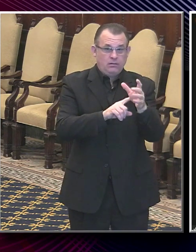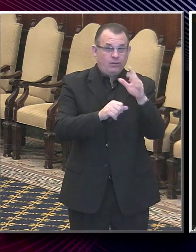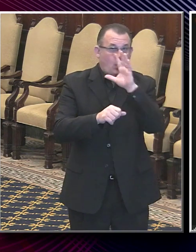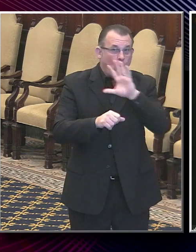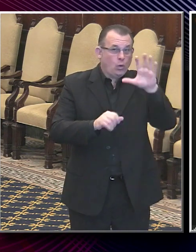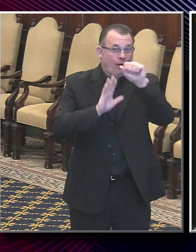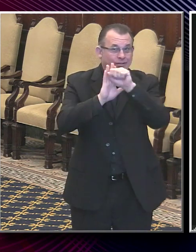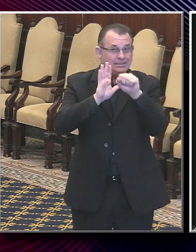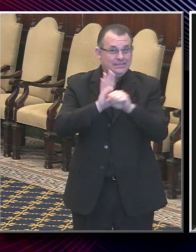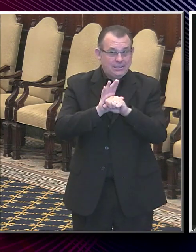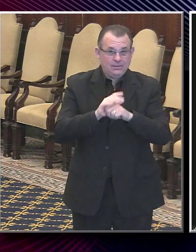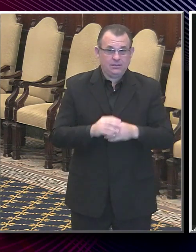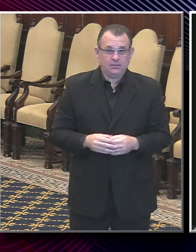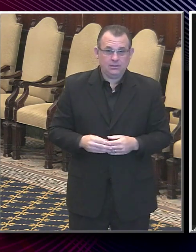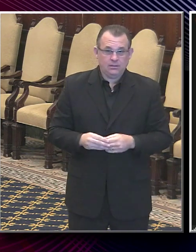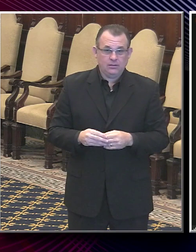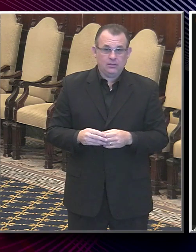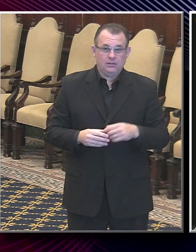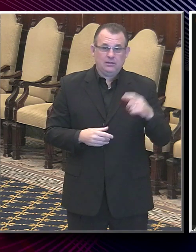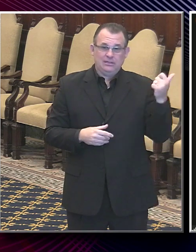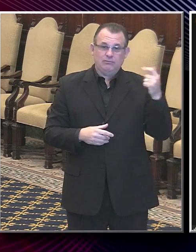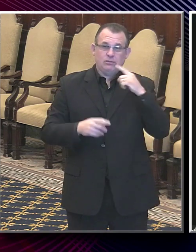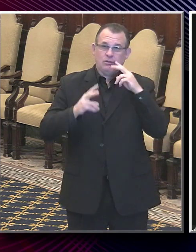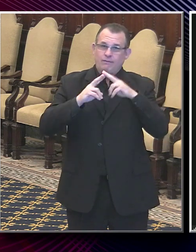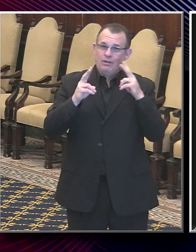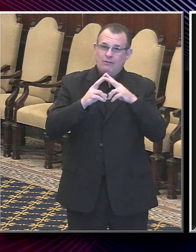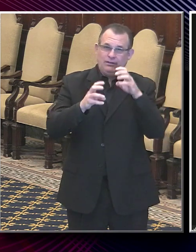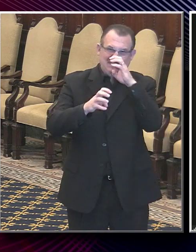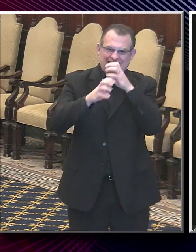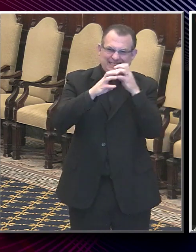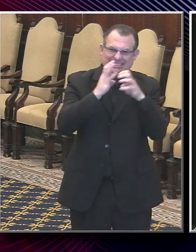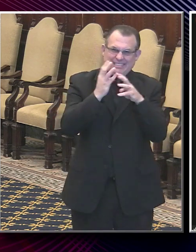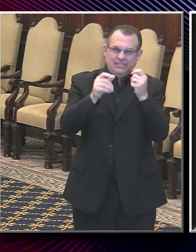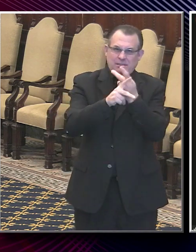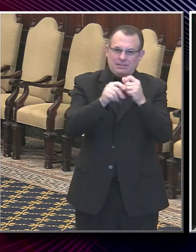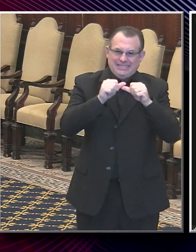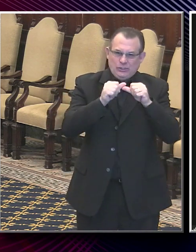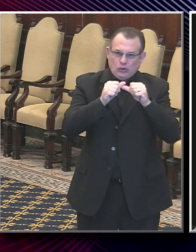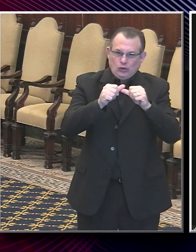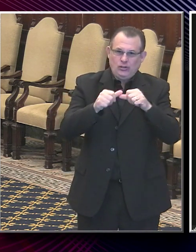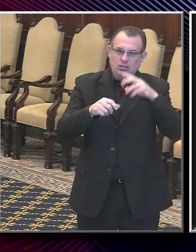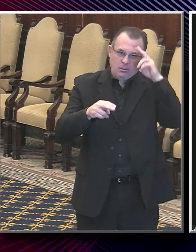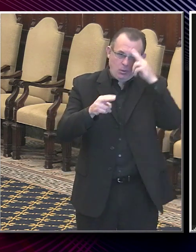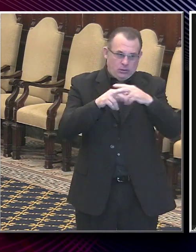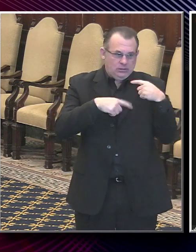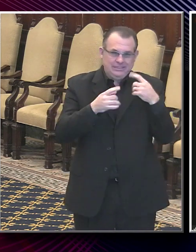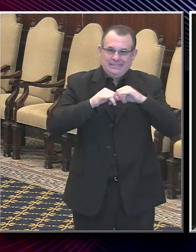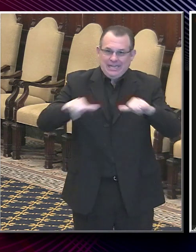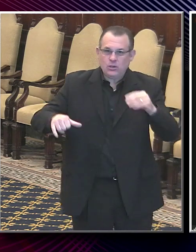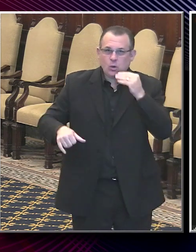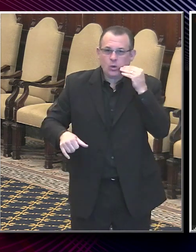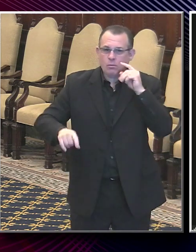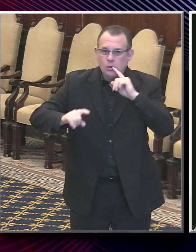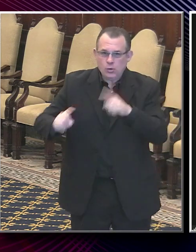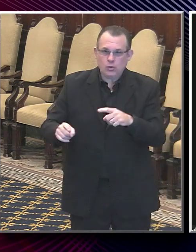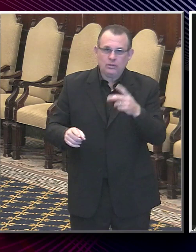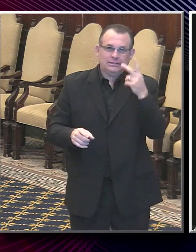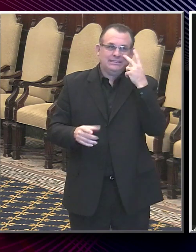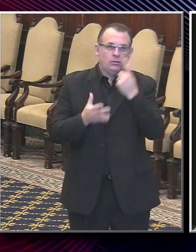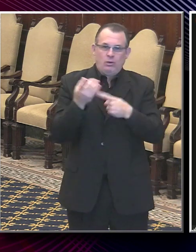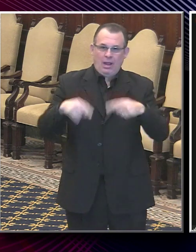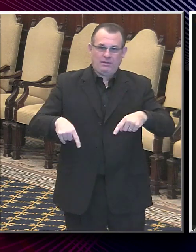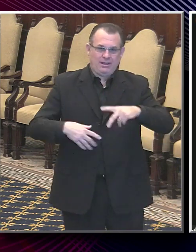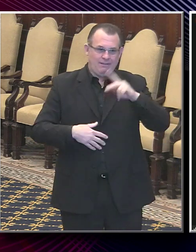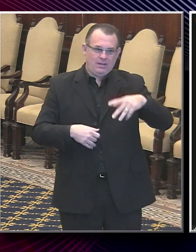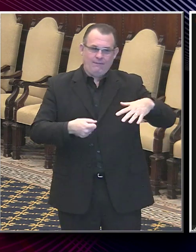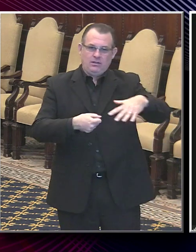you have been remarkably consistent about since early March about stay-at-home orders and what you want to see happen and what people need to do in order to stay